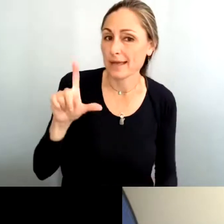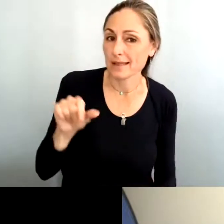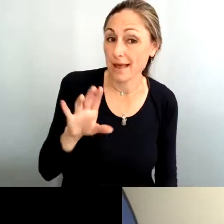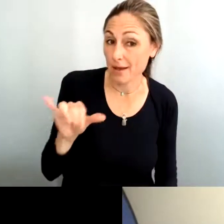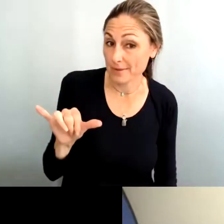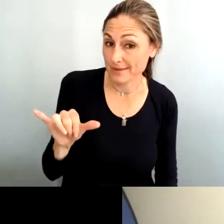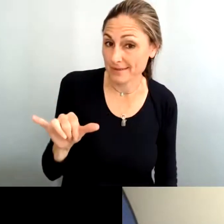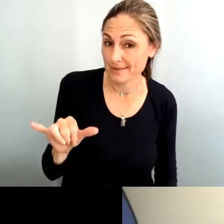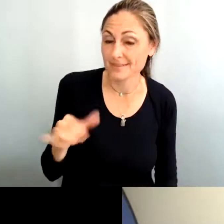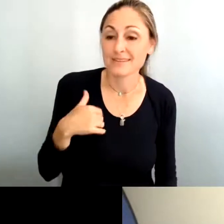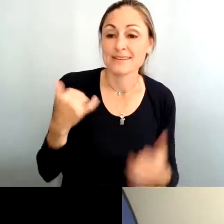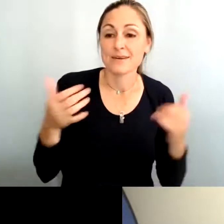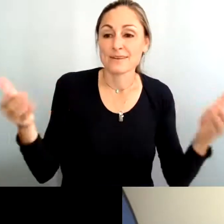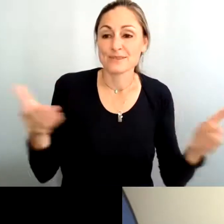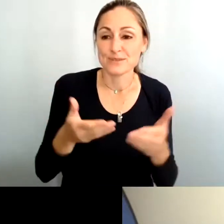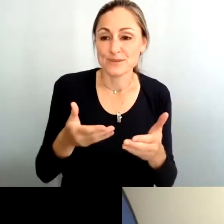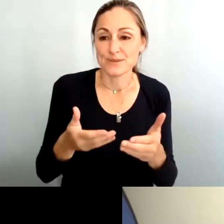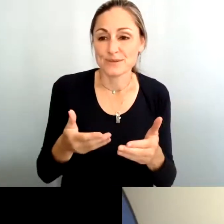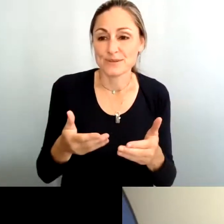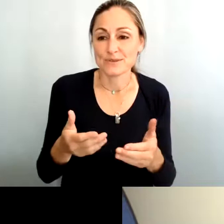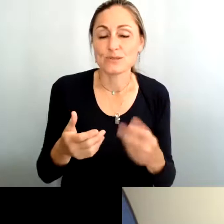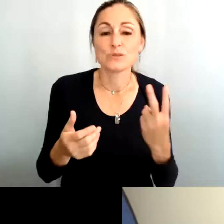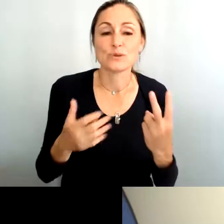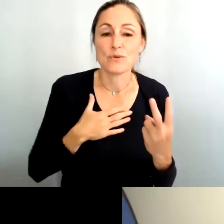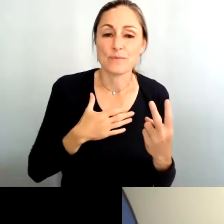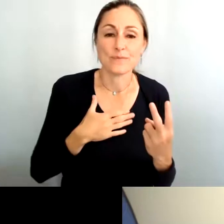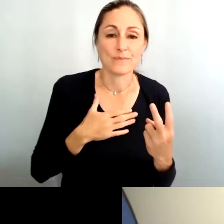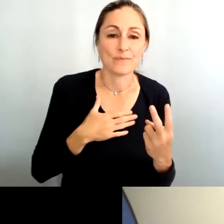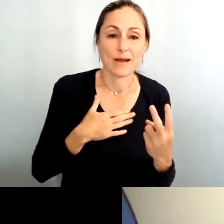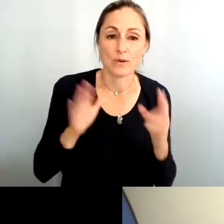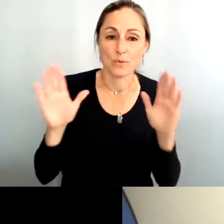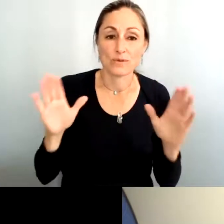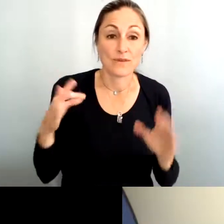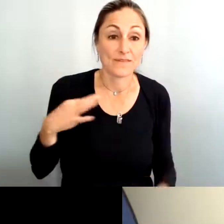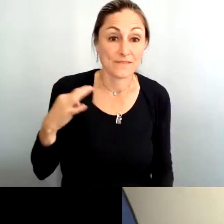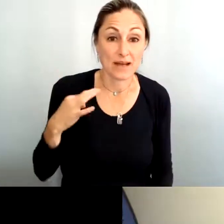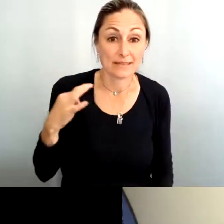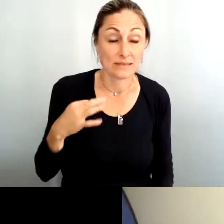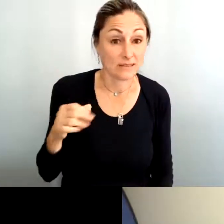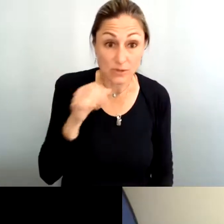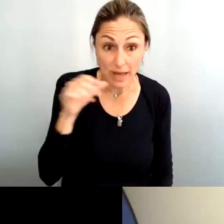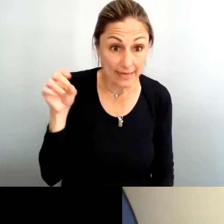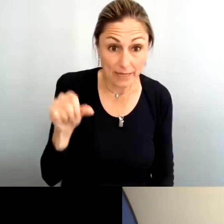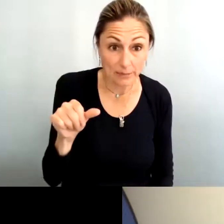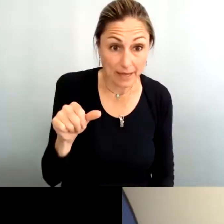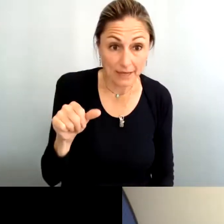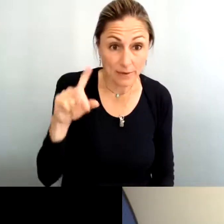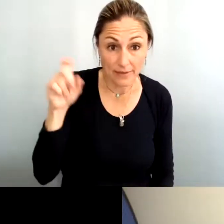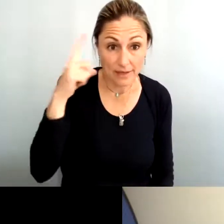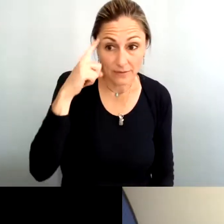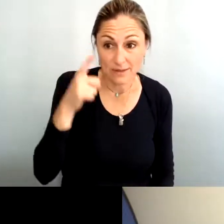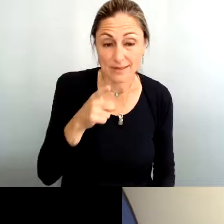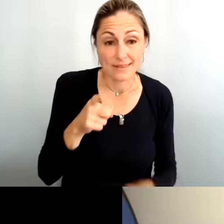would like to introduce to you two of my great volunteers who are not getting paid by the government, but they just